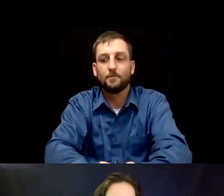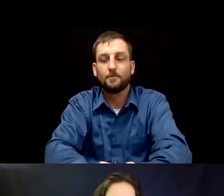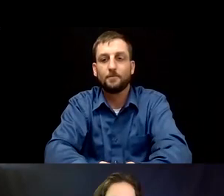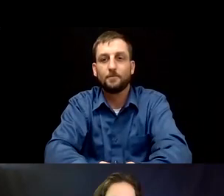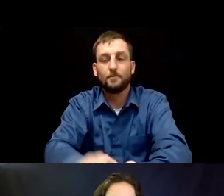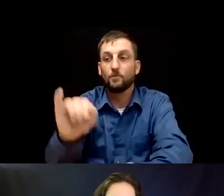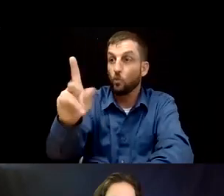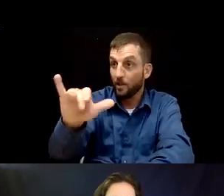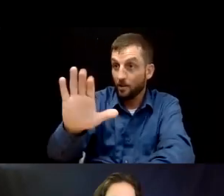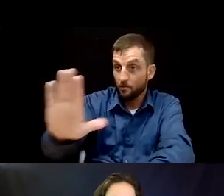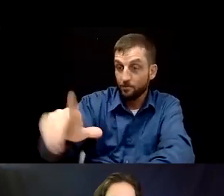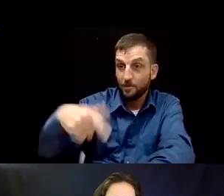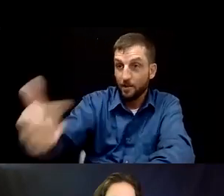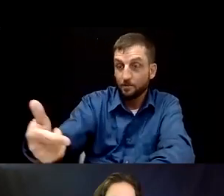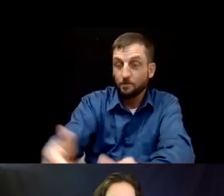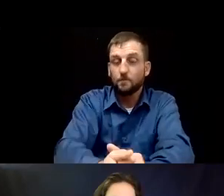Julie, you're up next.